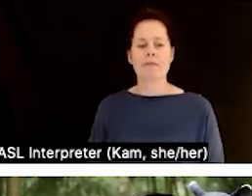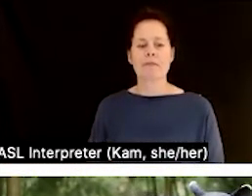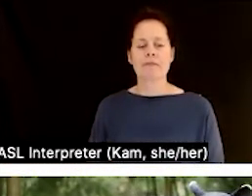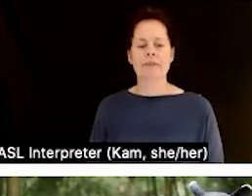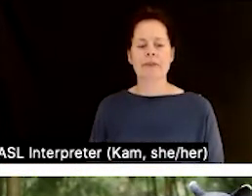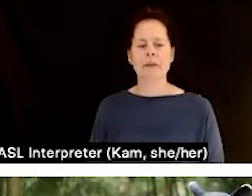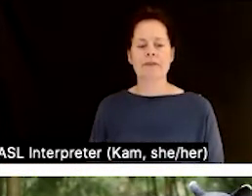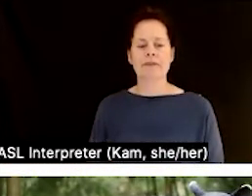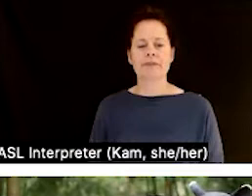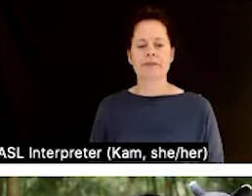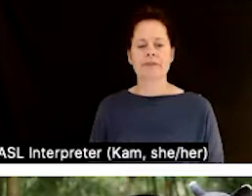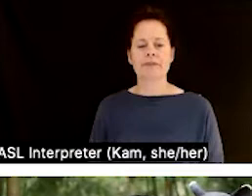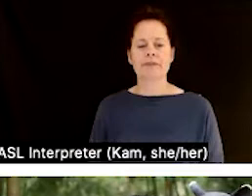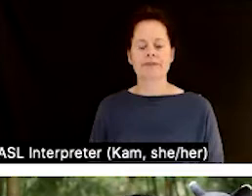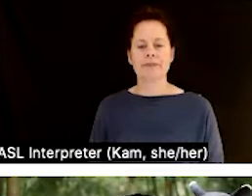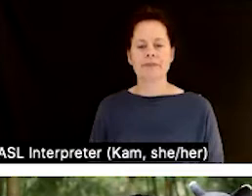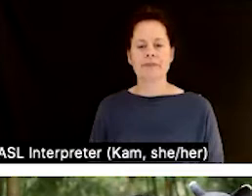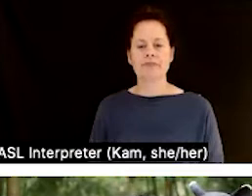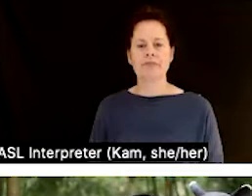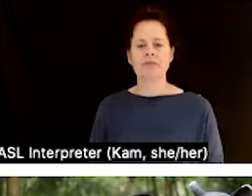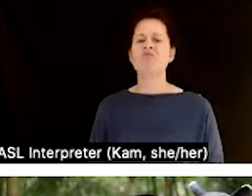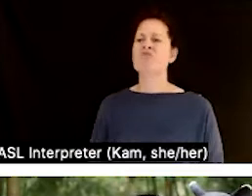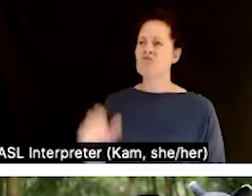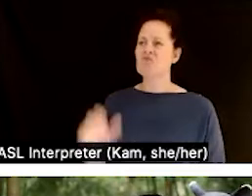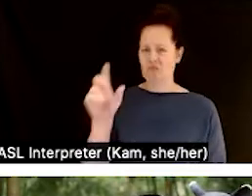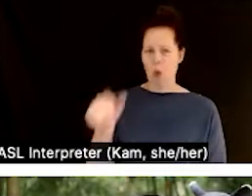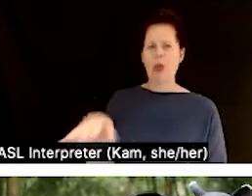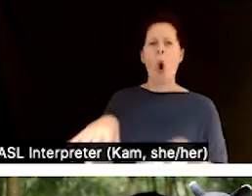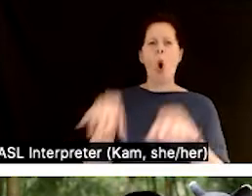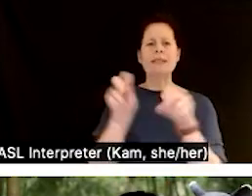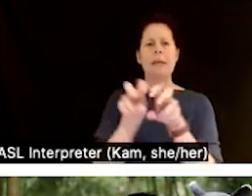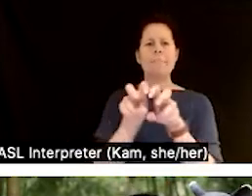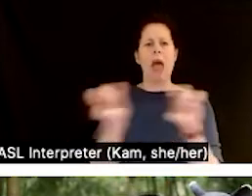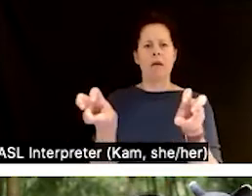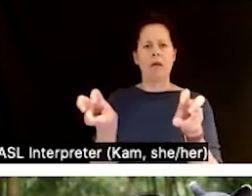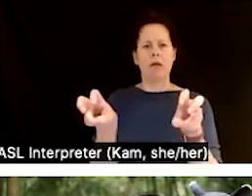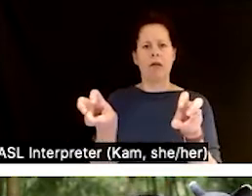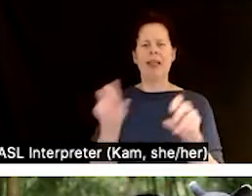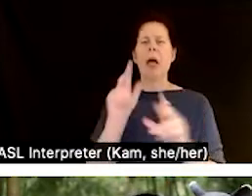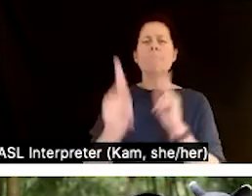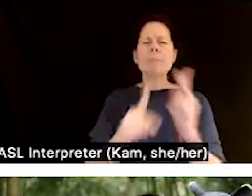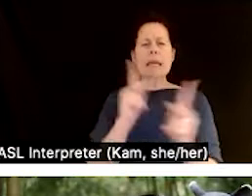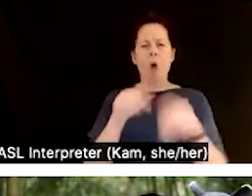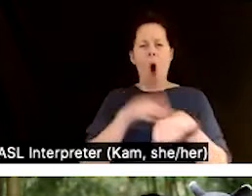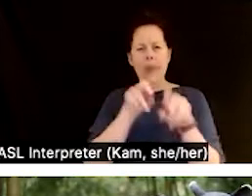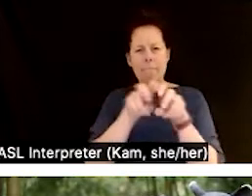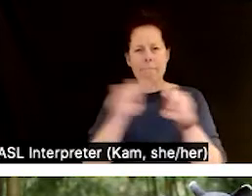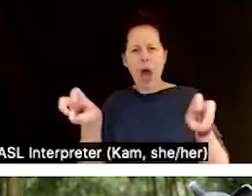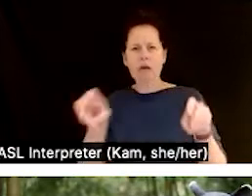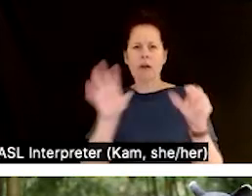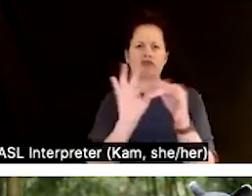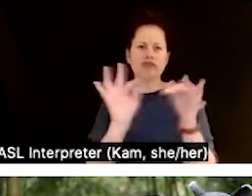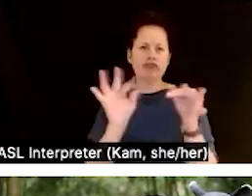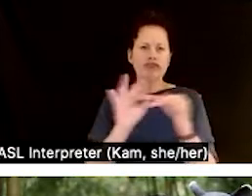And so we had a panel, a number of individuals that presented on a different range of topics on